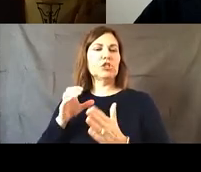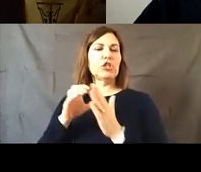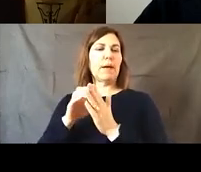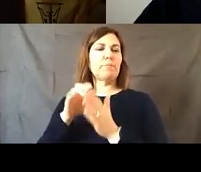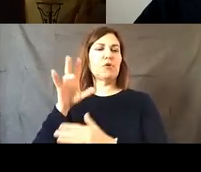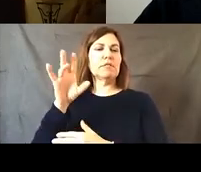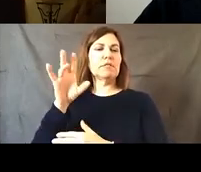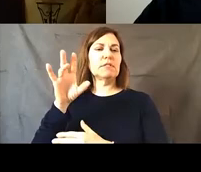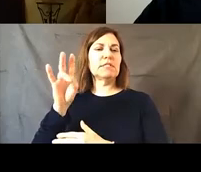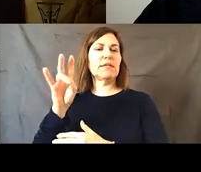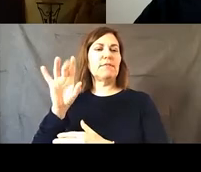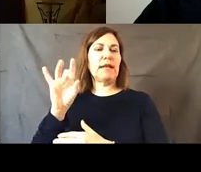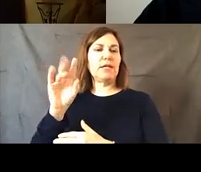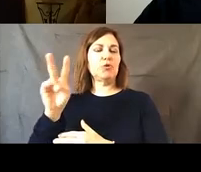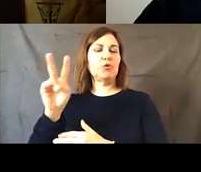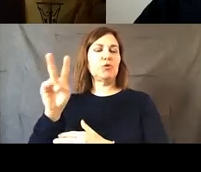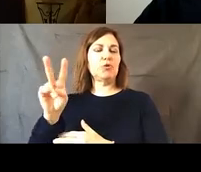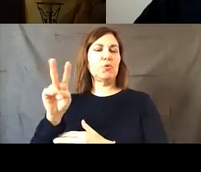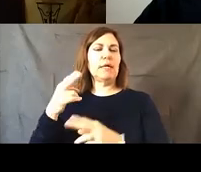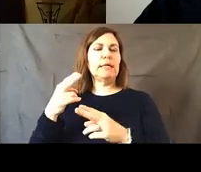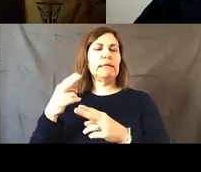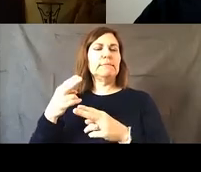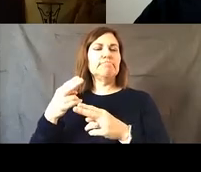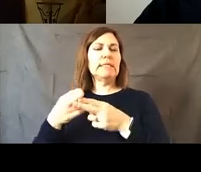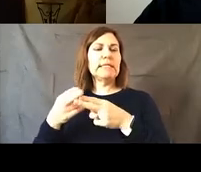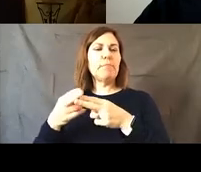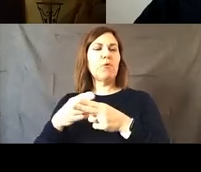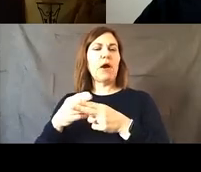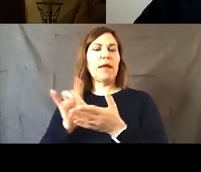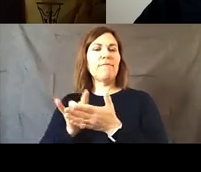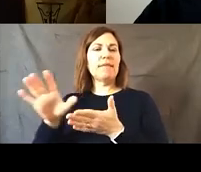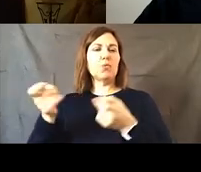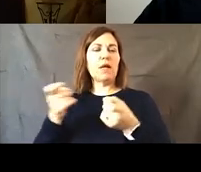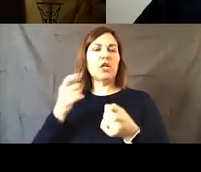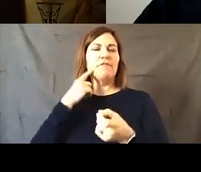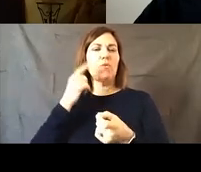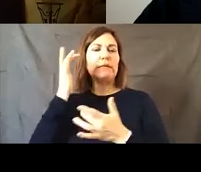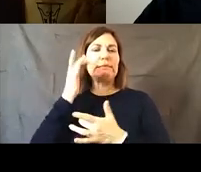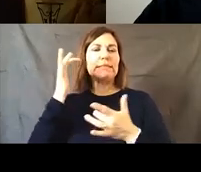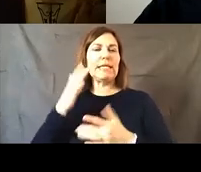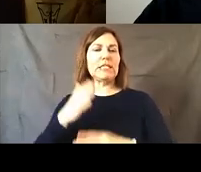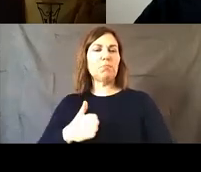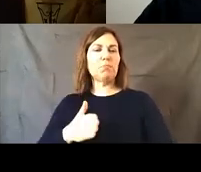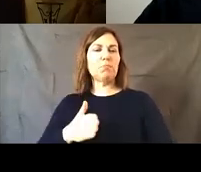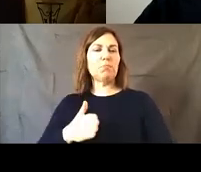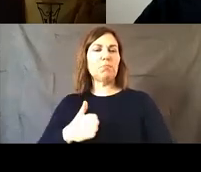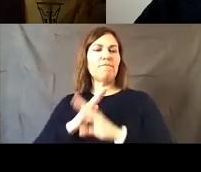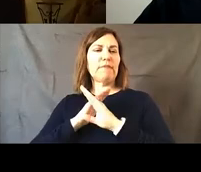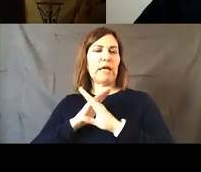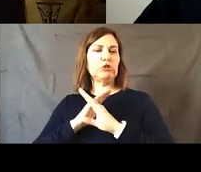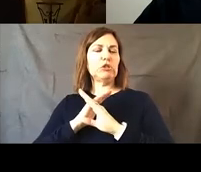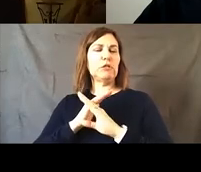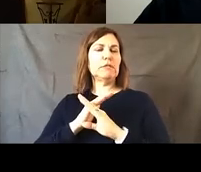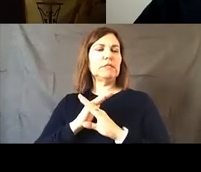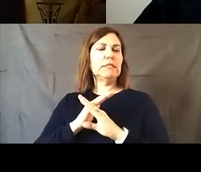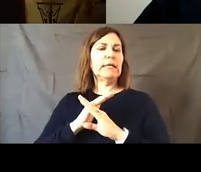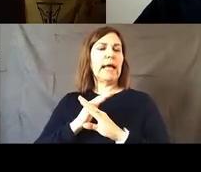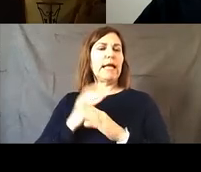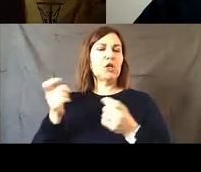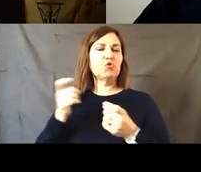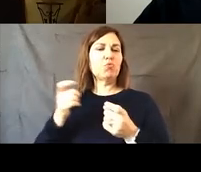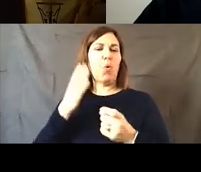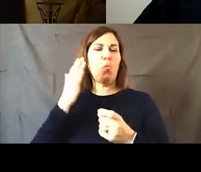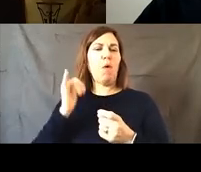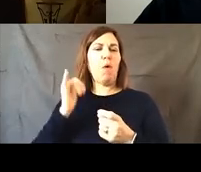Temporary eviction regulation for disease prevention and control due to COVID-19 to strengthen its policy